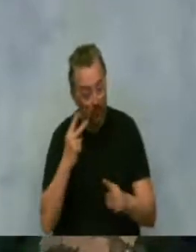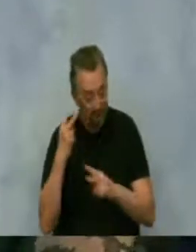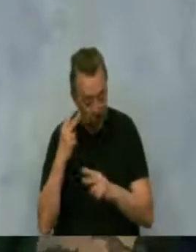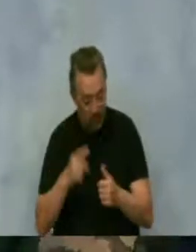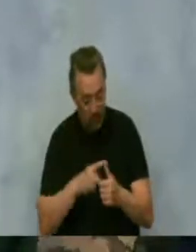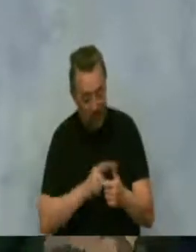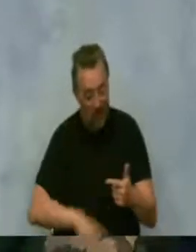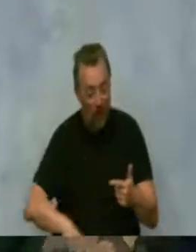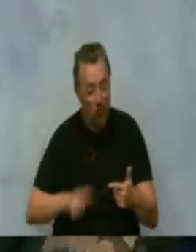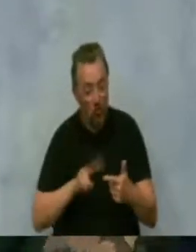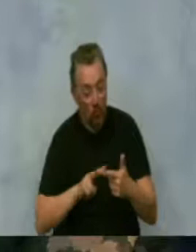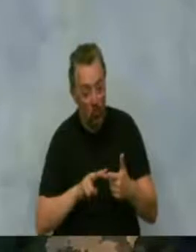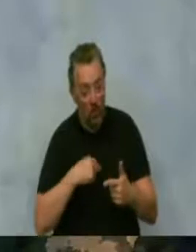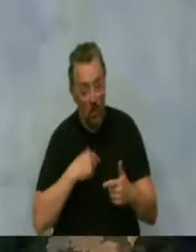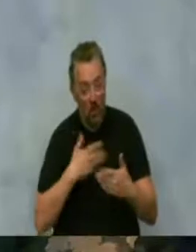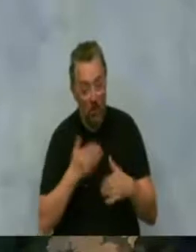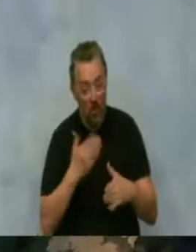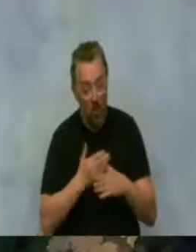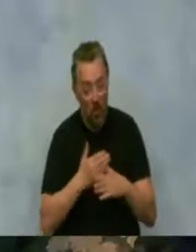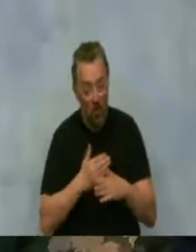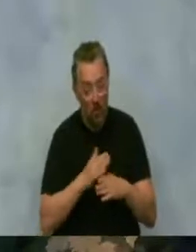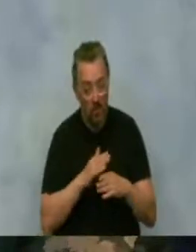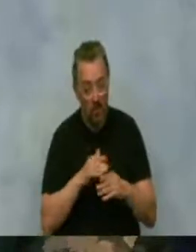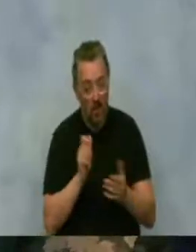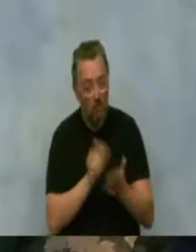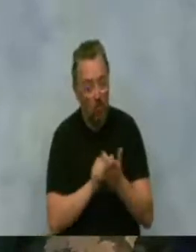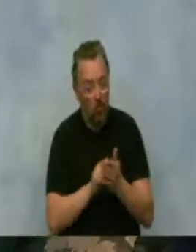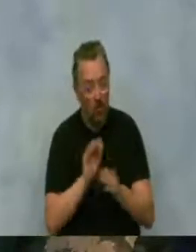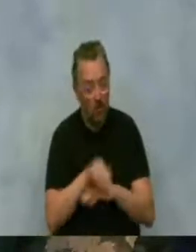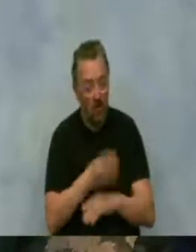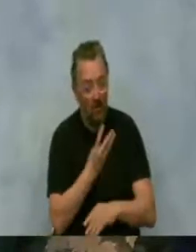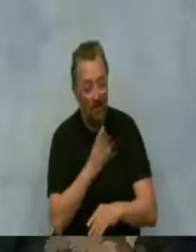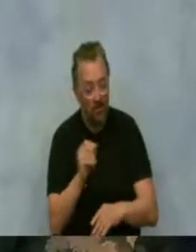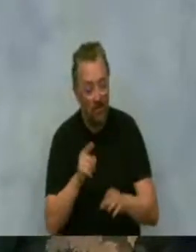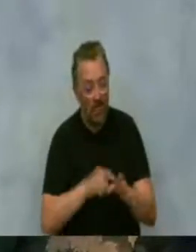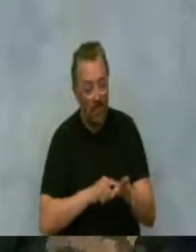is that I've worked in property for 40 years, and